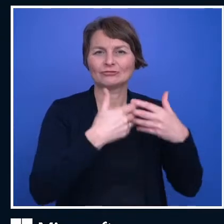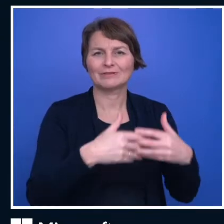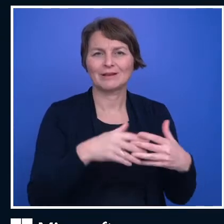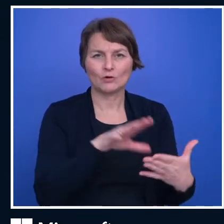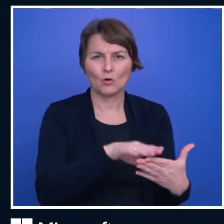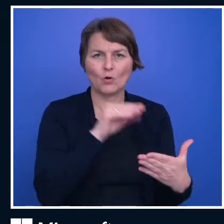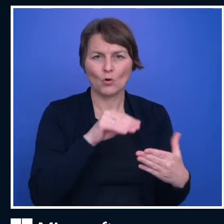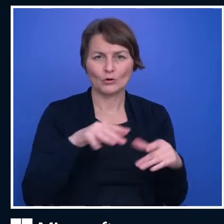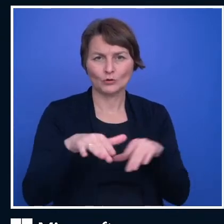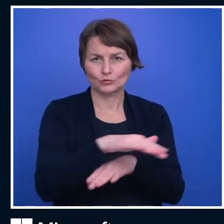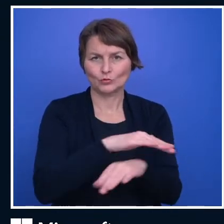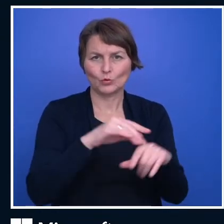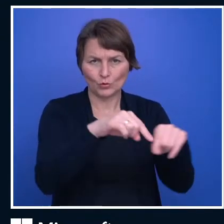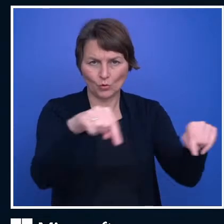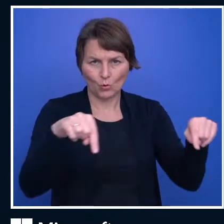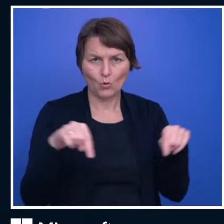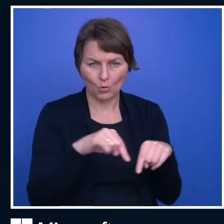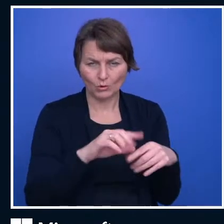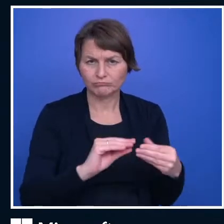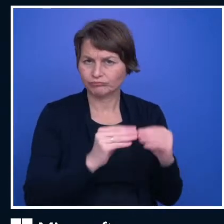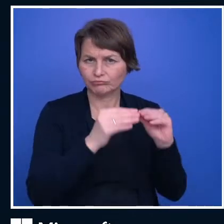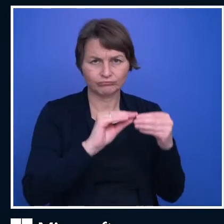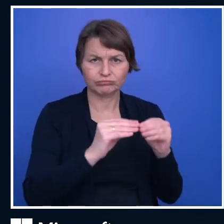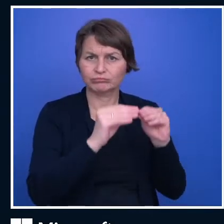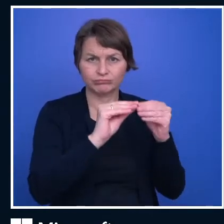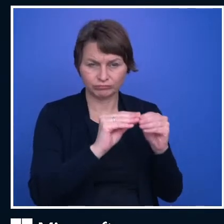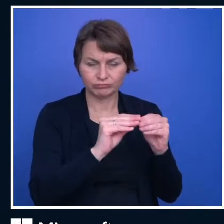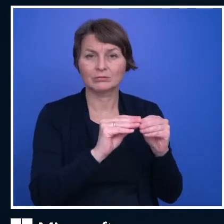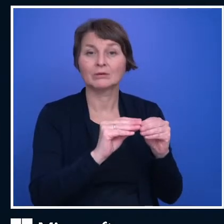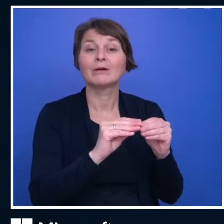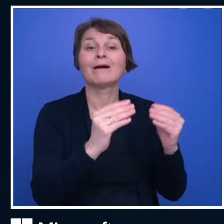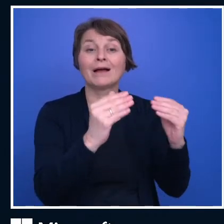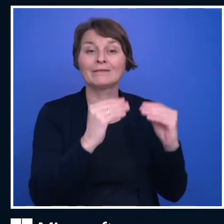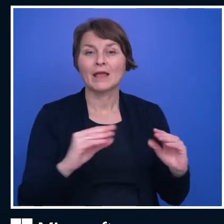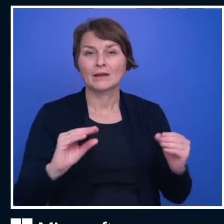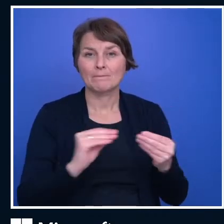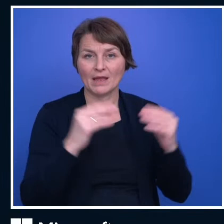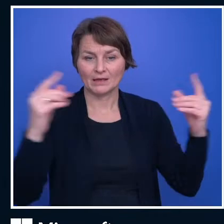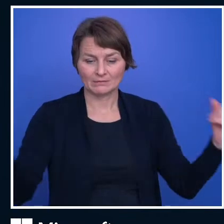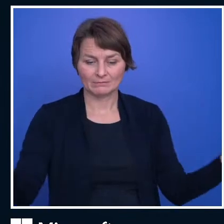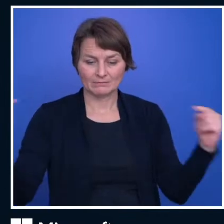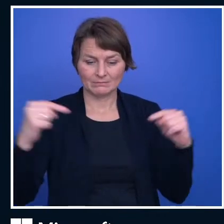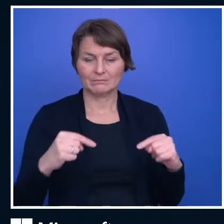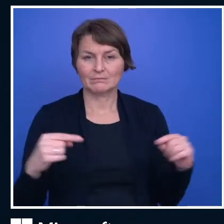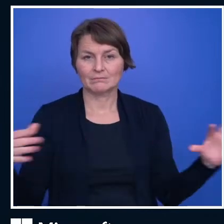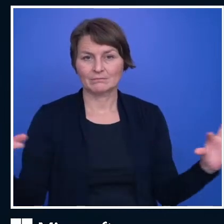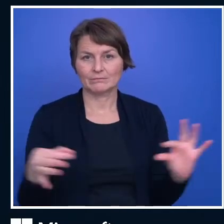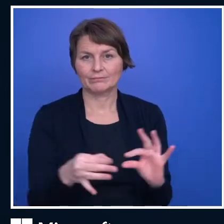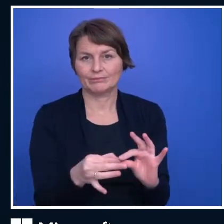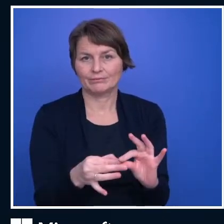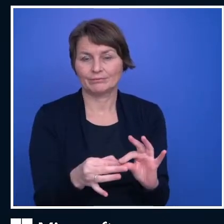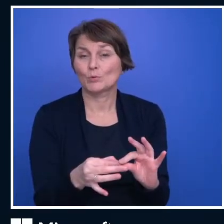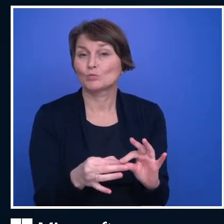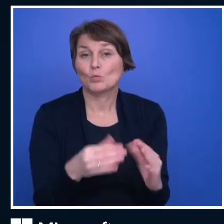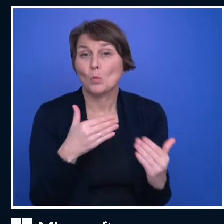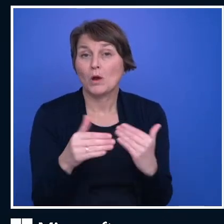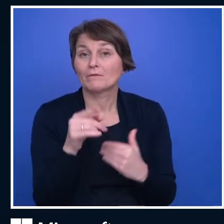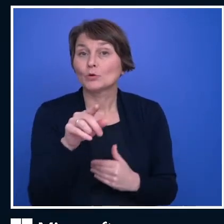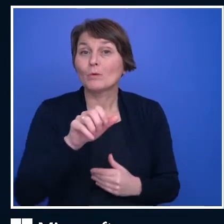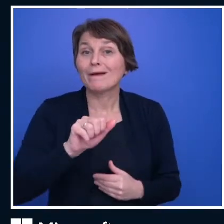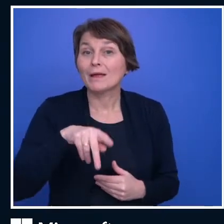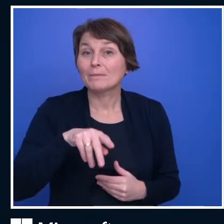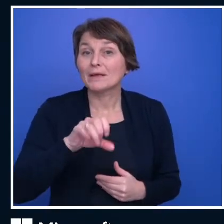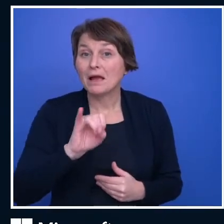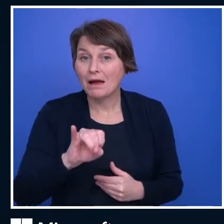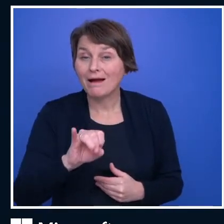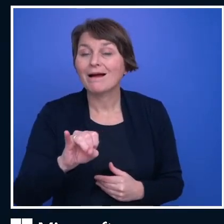need, and then you have to create this. Create whatever API that you need and take the cognitive key and the